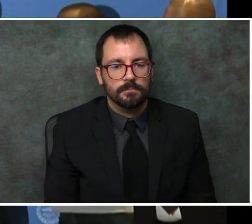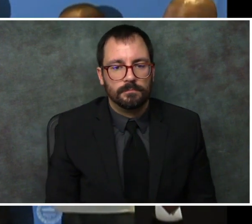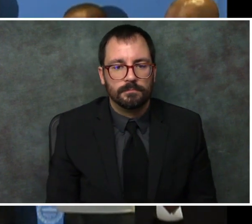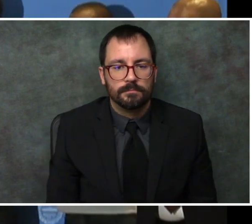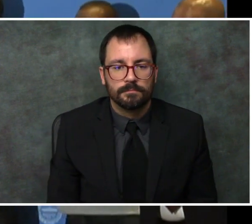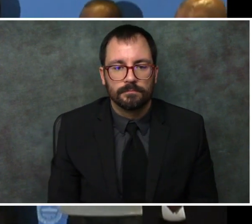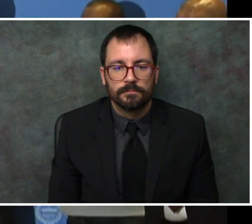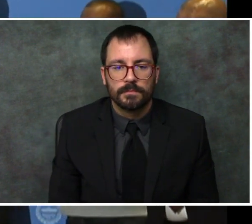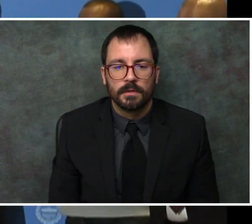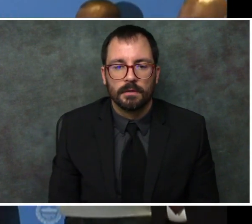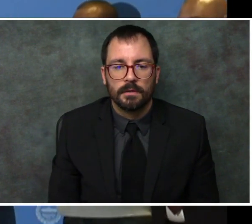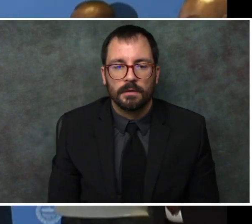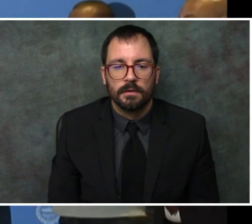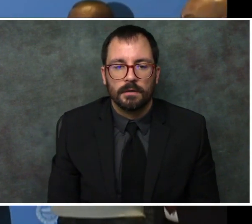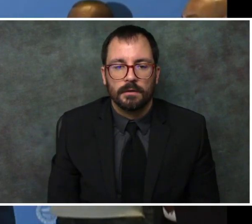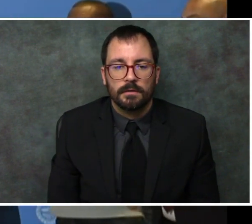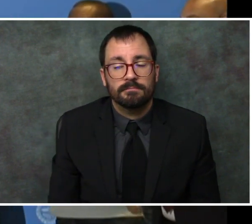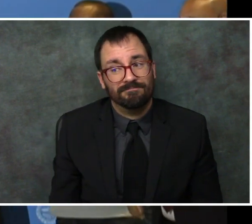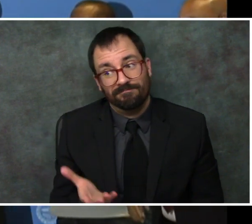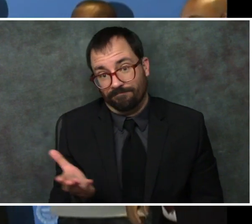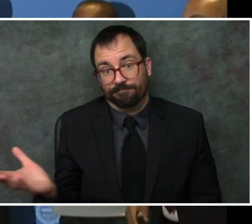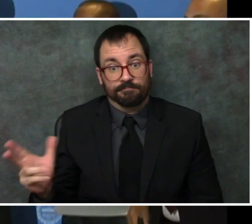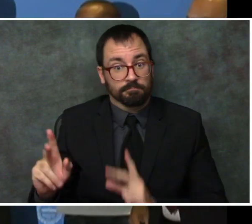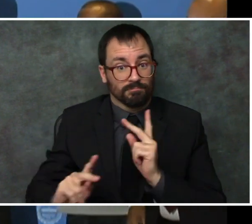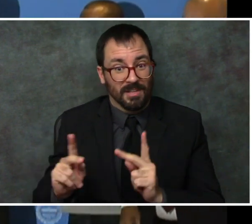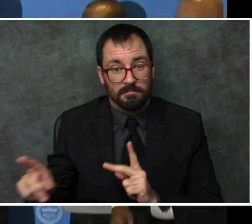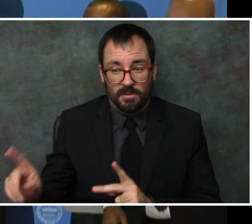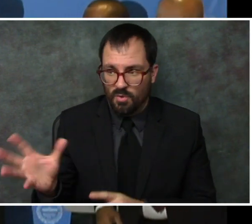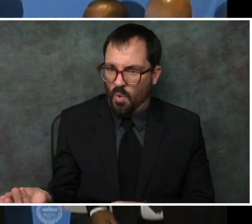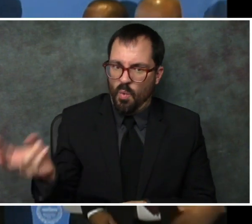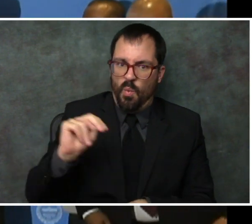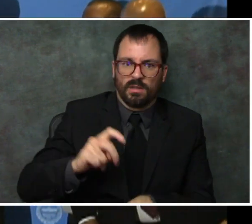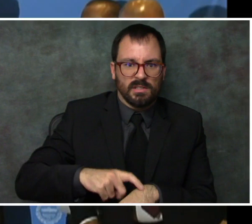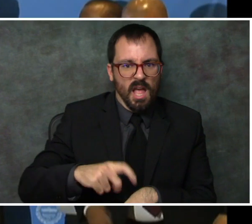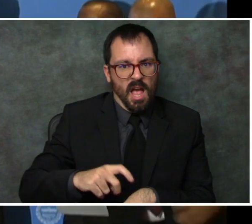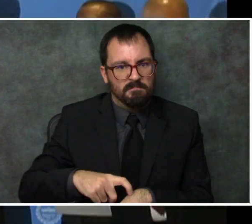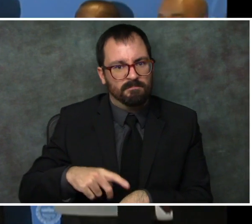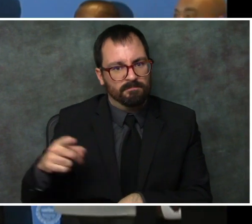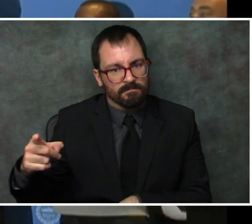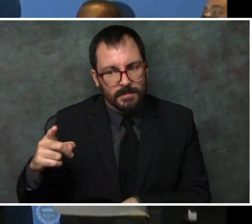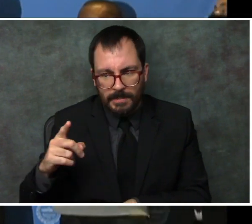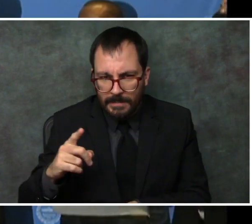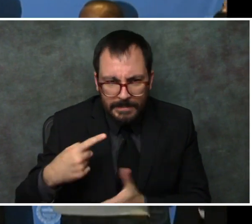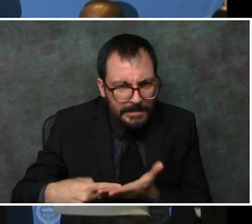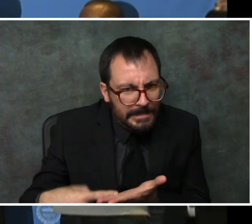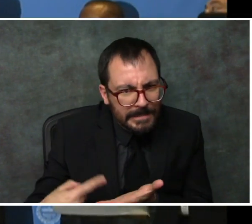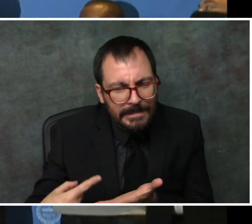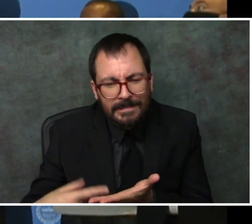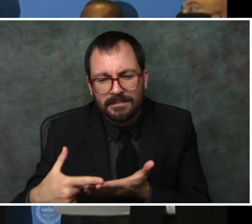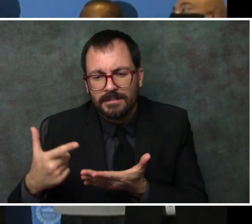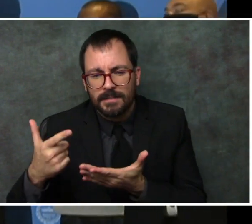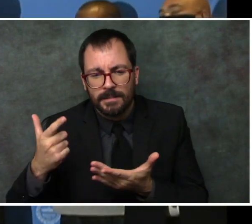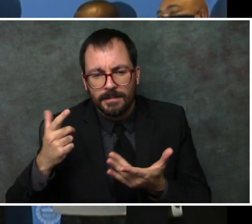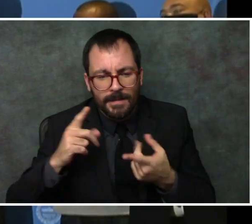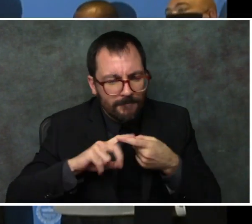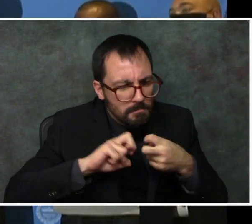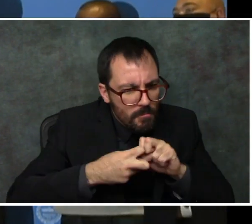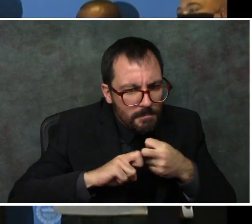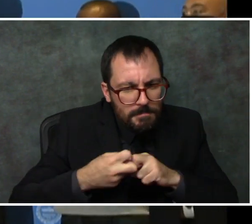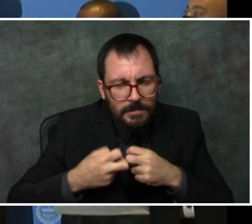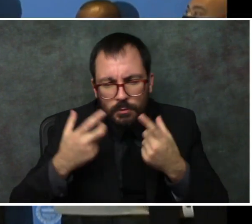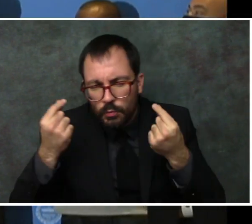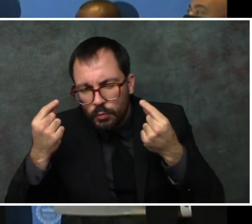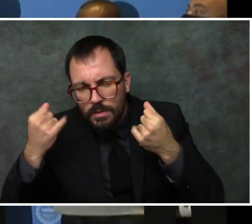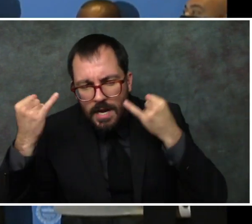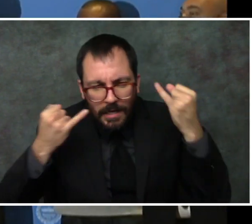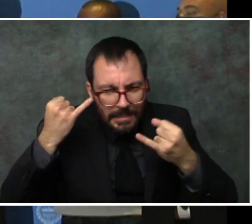time, working and talking and working through processes, asking questions, and moving forward. And I just want to say how